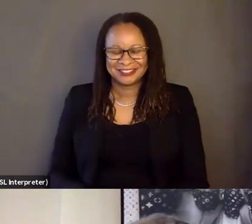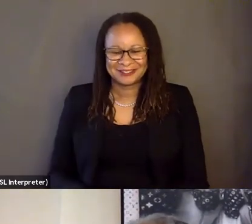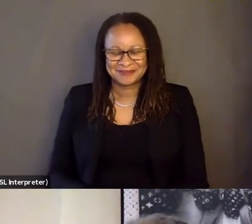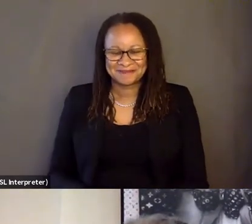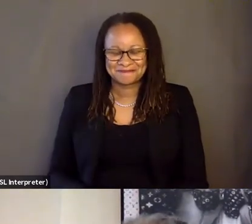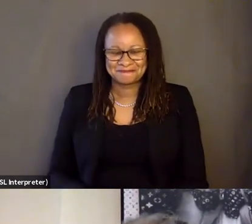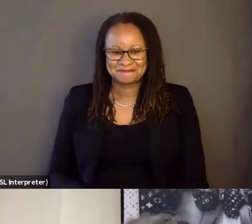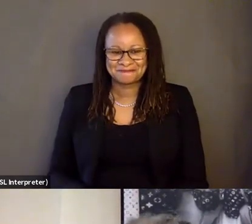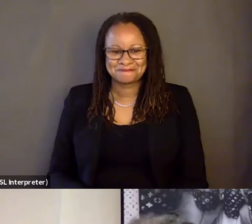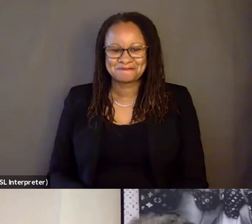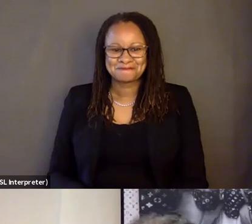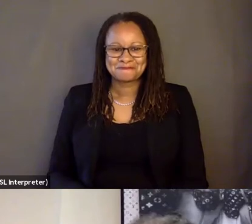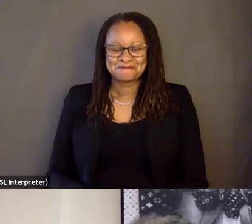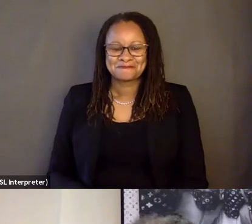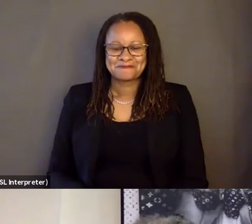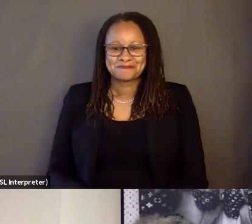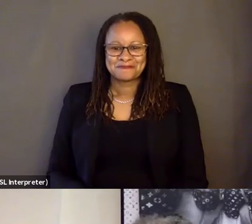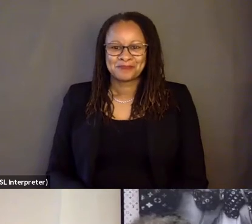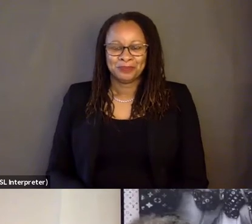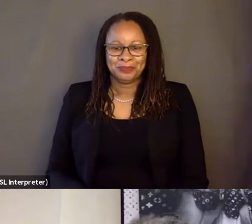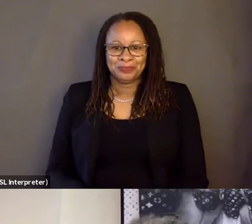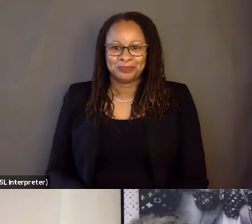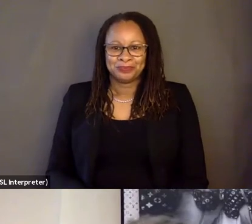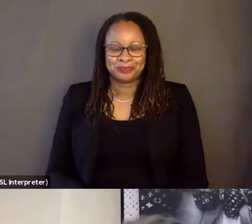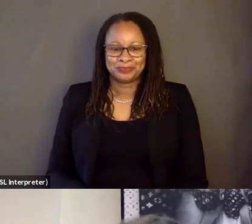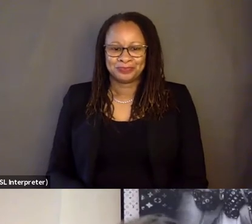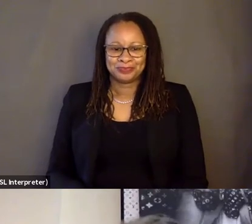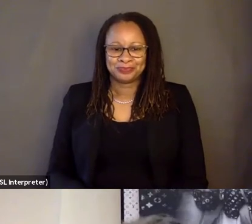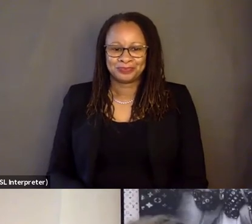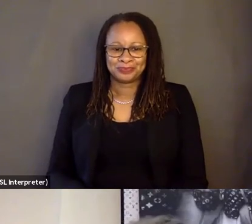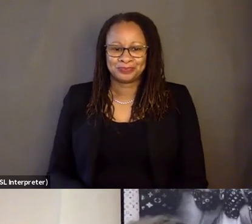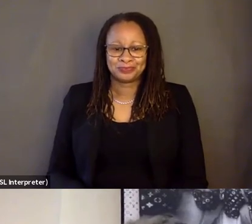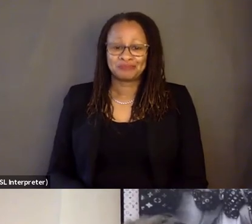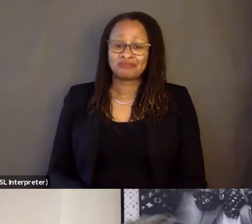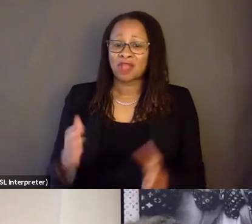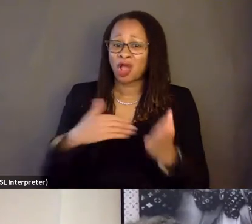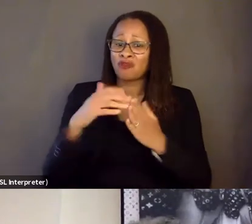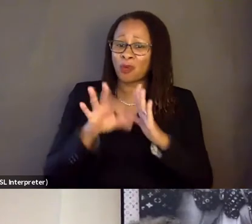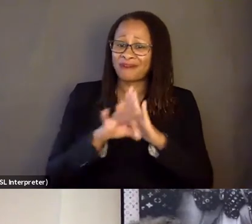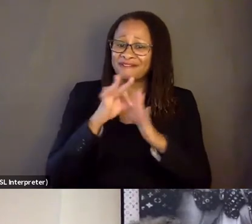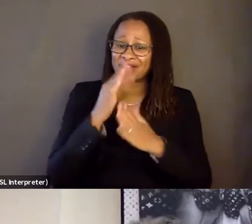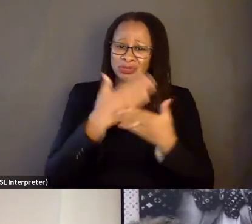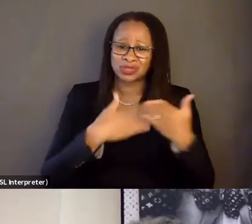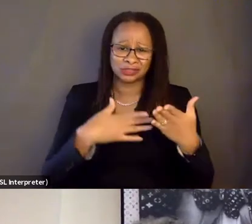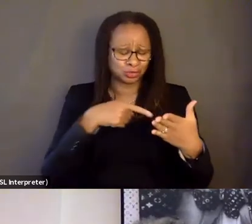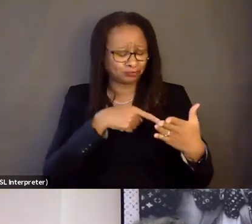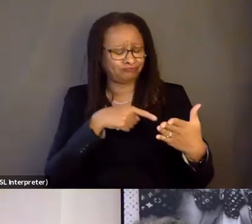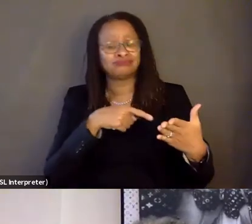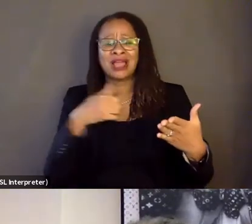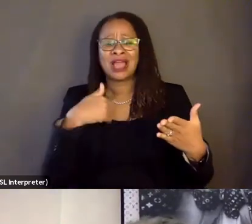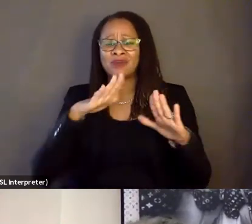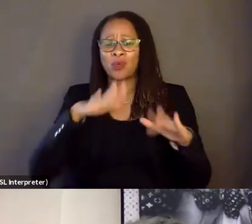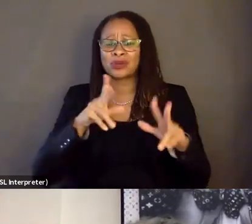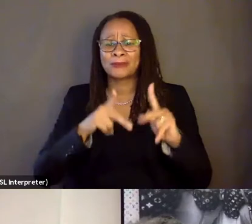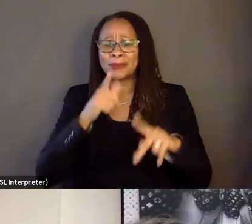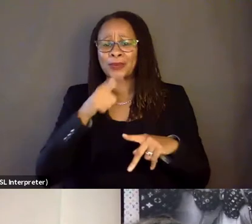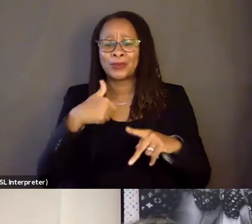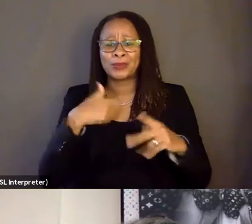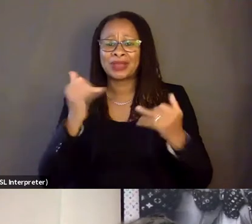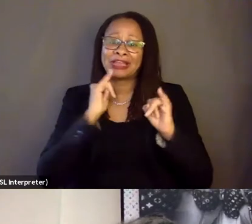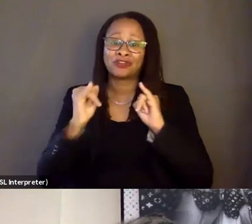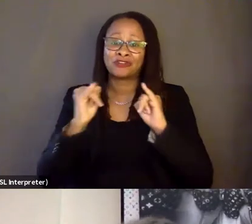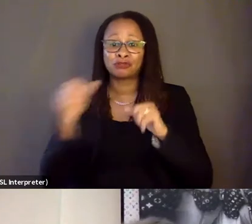there were oftentimes, you know, sections where we could have just had the wonderful people that we